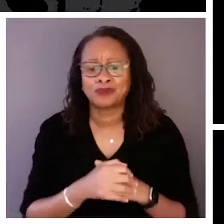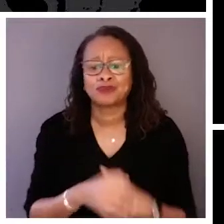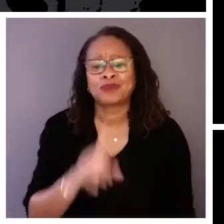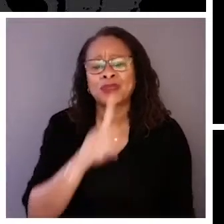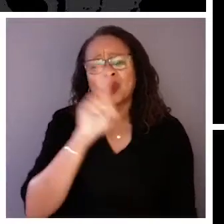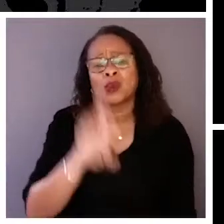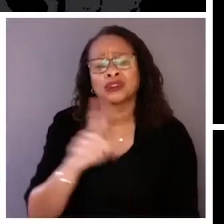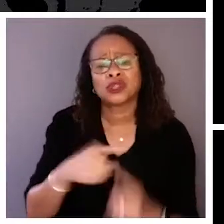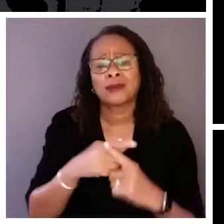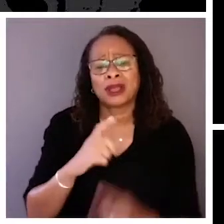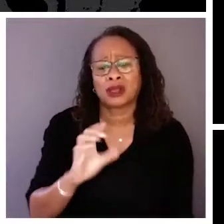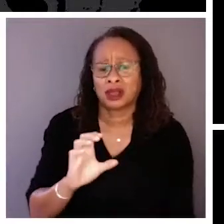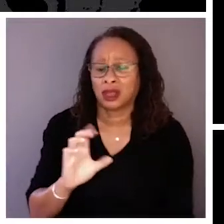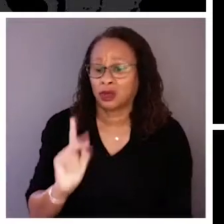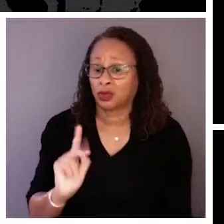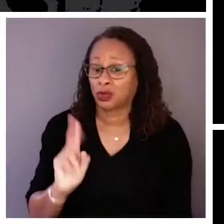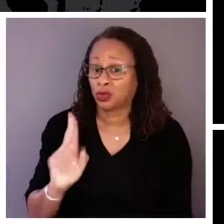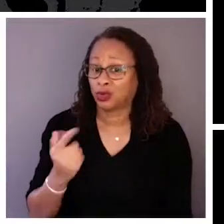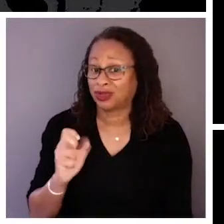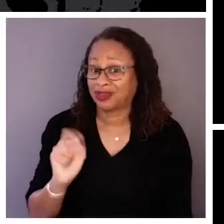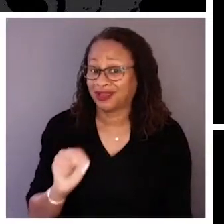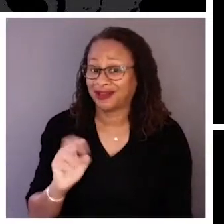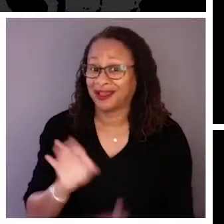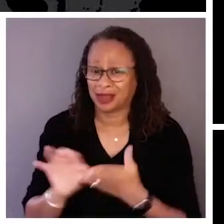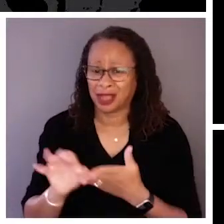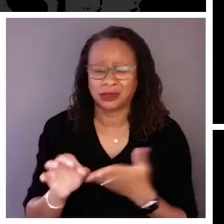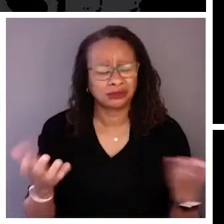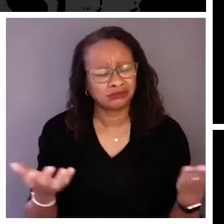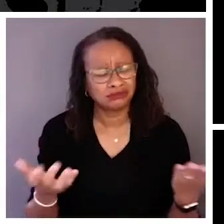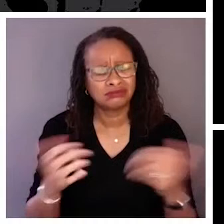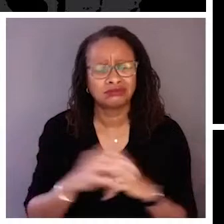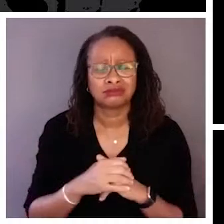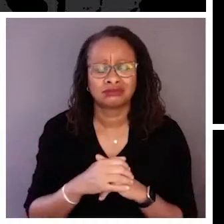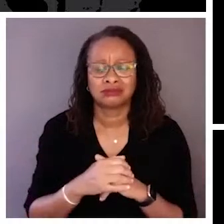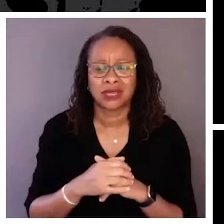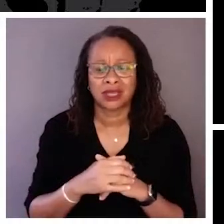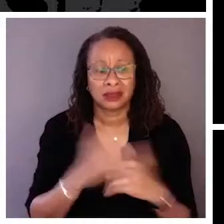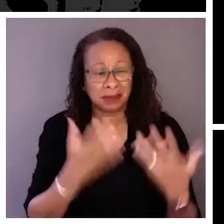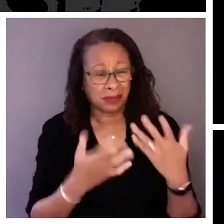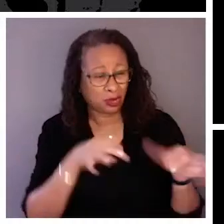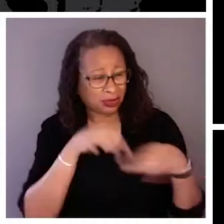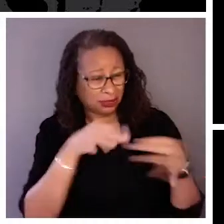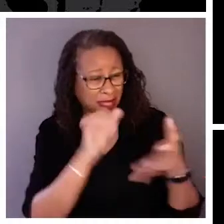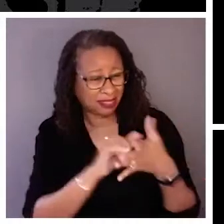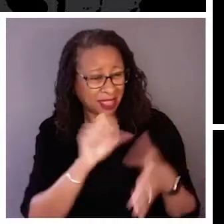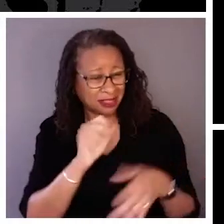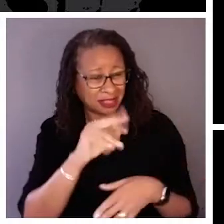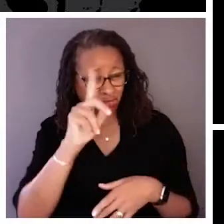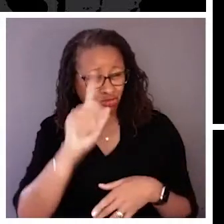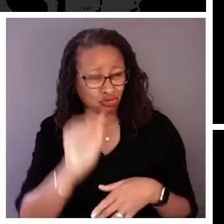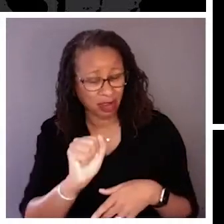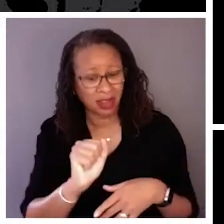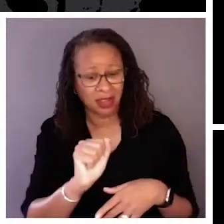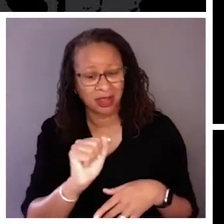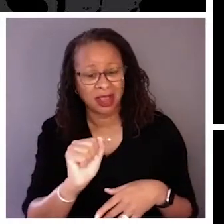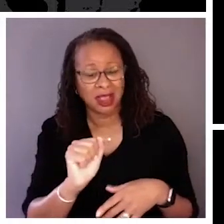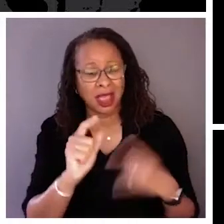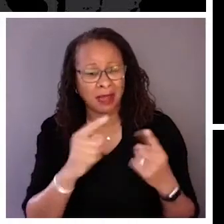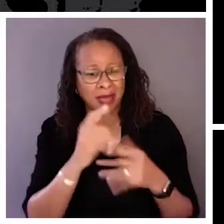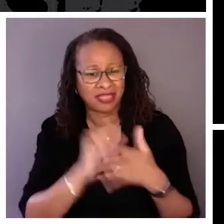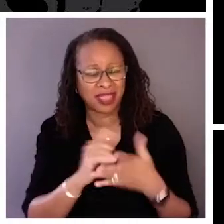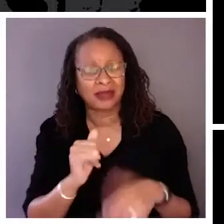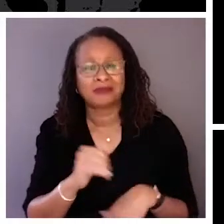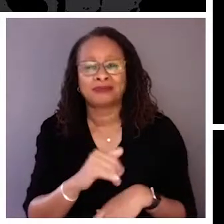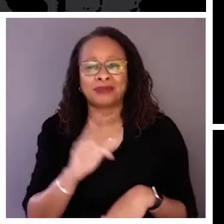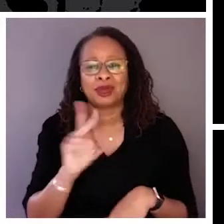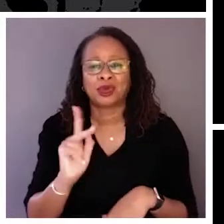about Coogan accounts. For anybody who doesn't know Coogan accounts, Sandra, maybe you can just give a quick heads up just so people know what we're talking about.